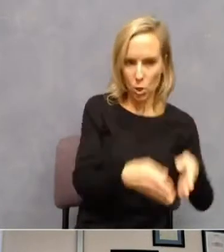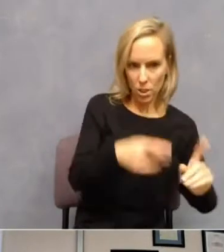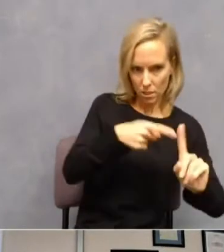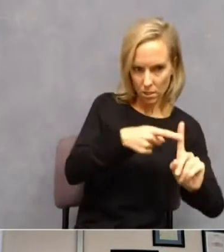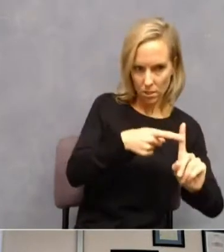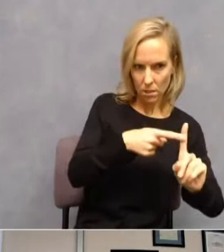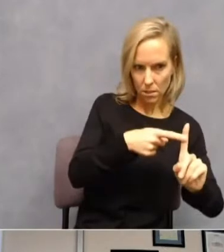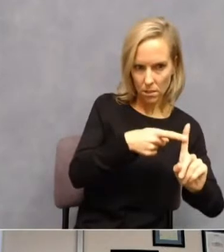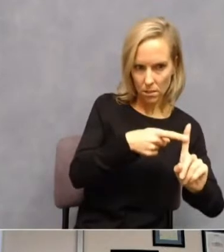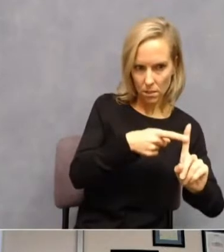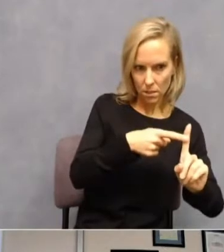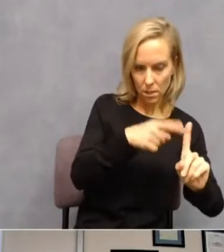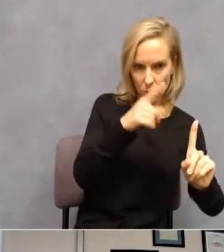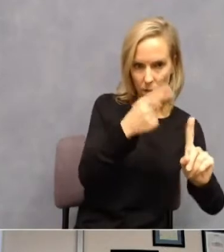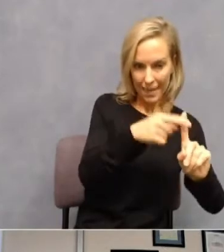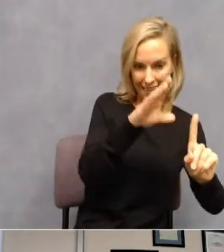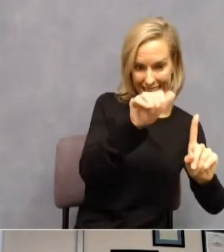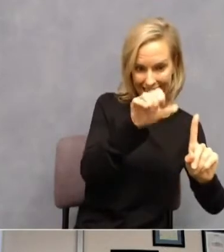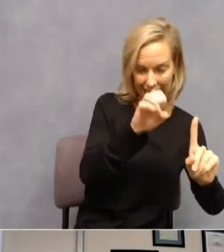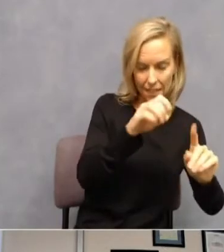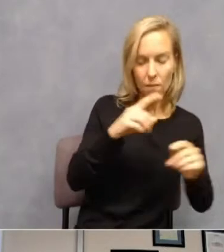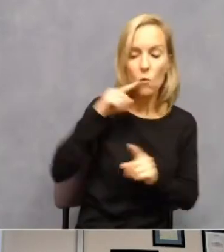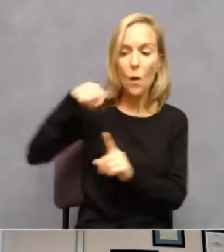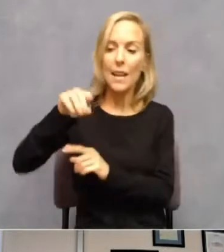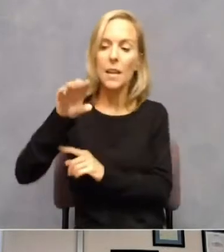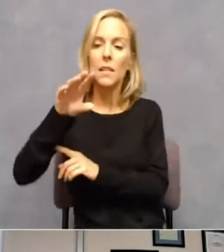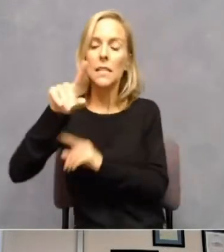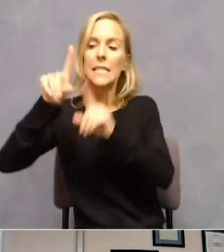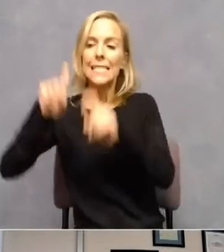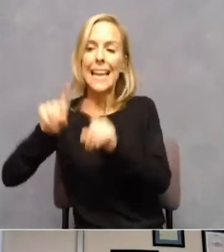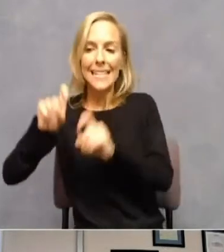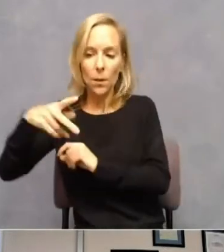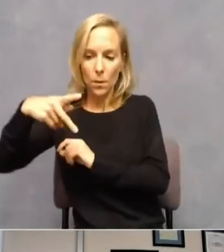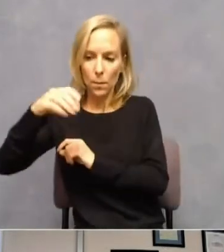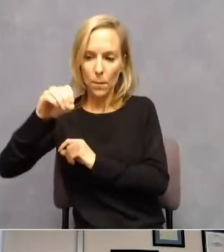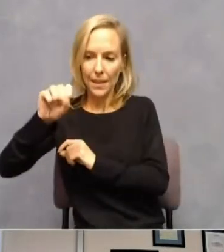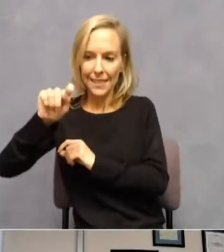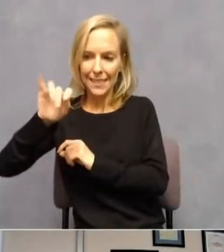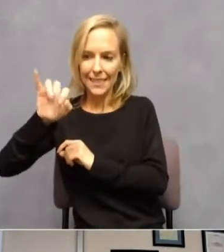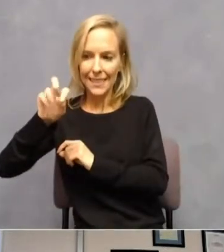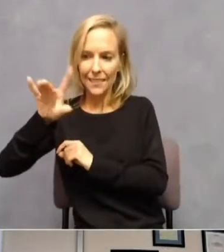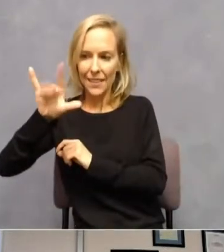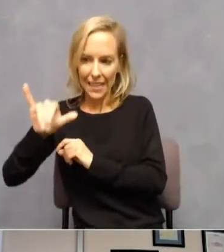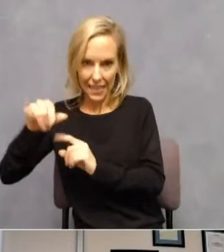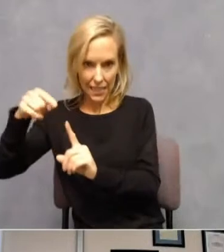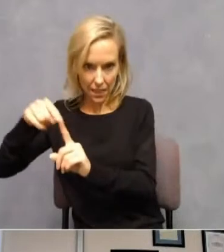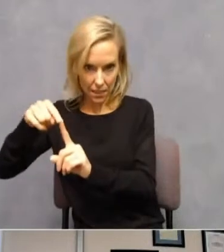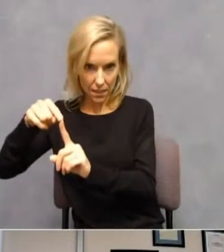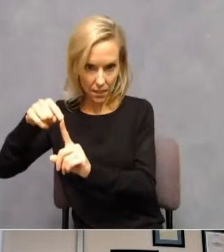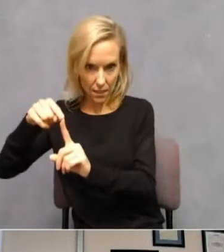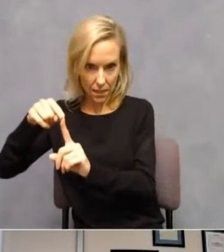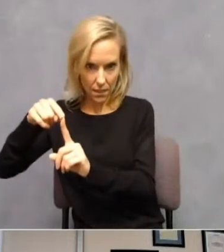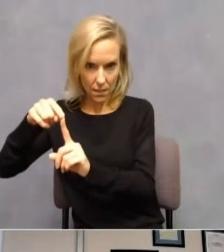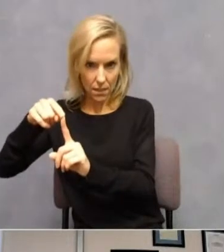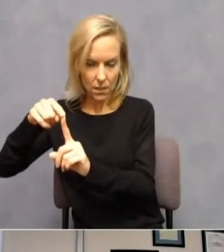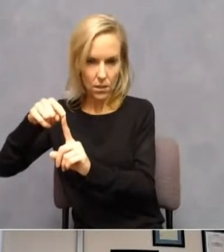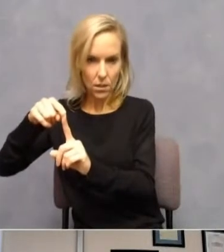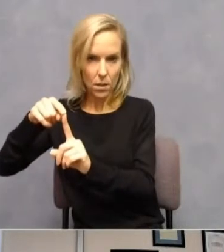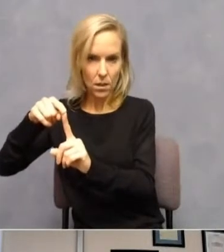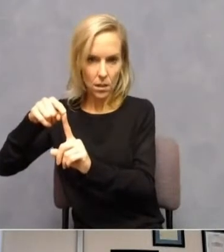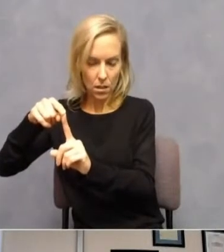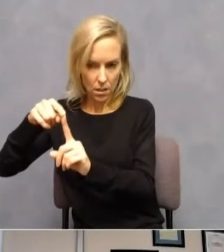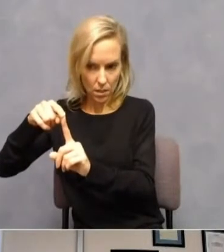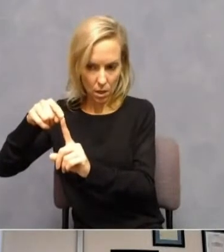Okay. And so for test positivity, and I apologize, I'm looking down where I can see the screen to see Steve, all of